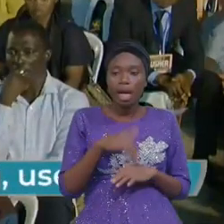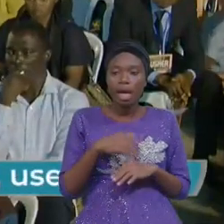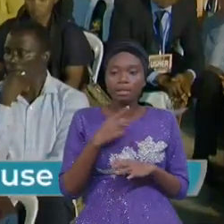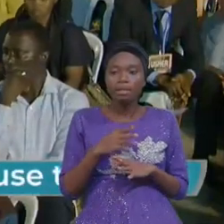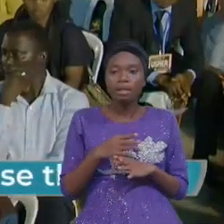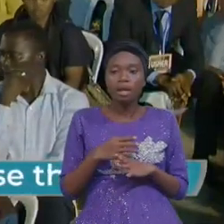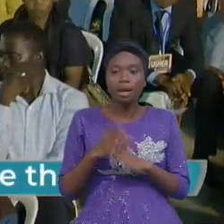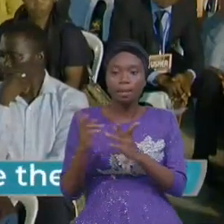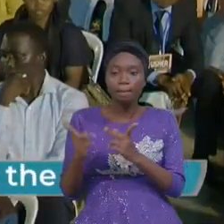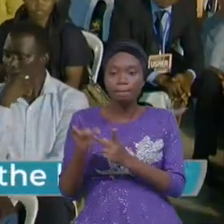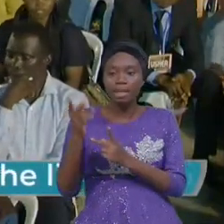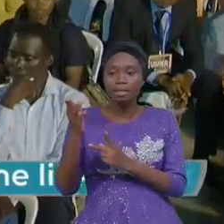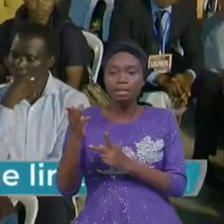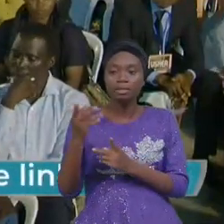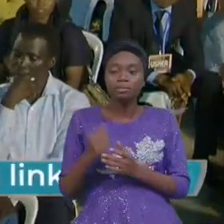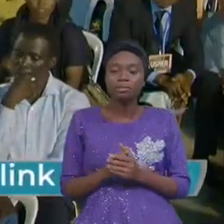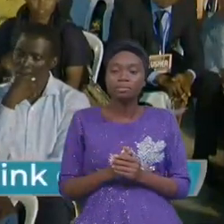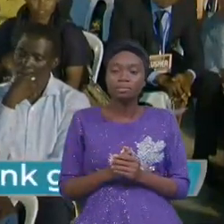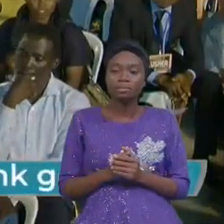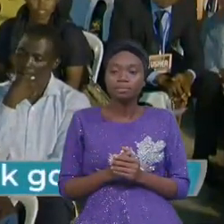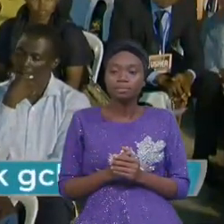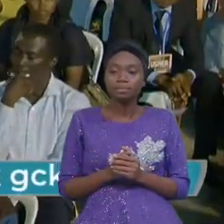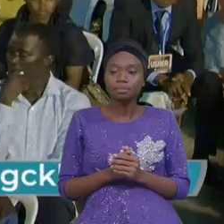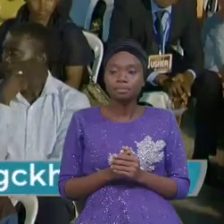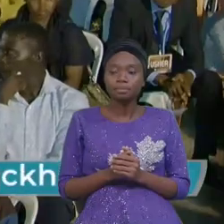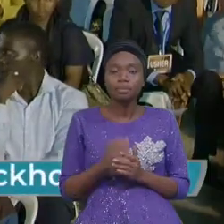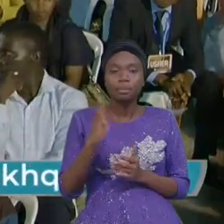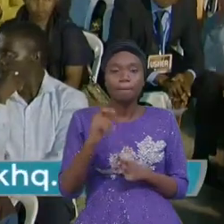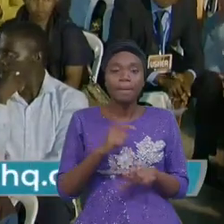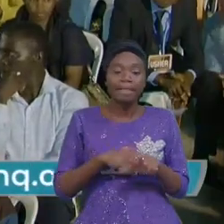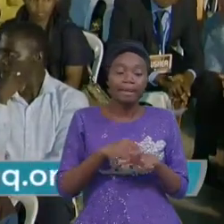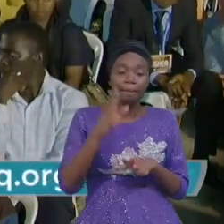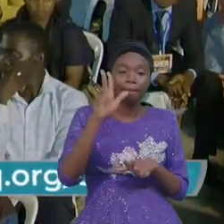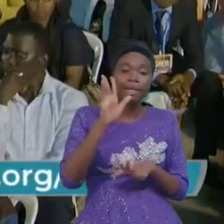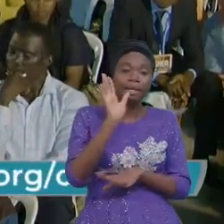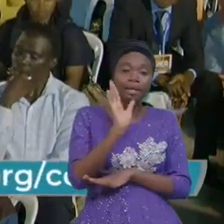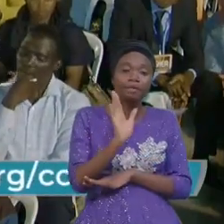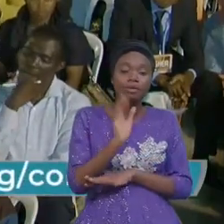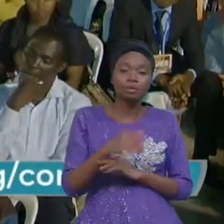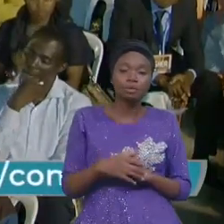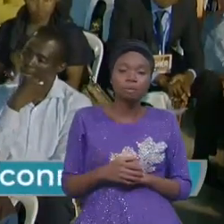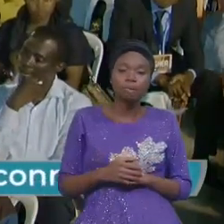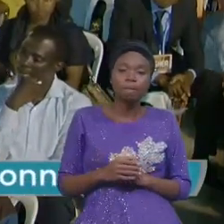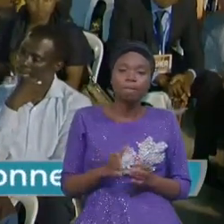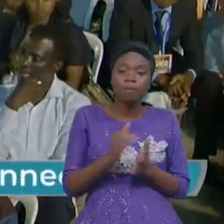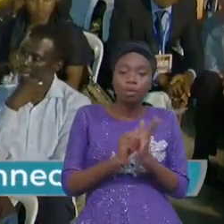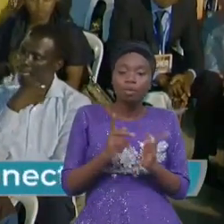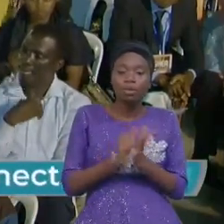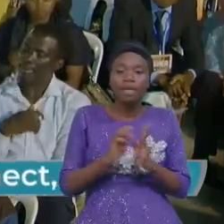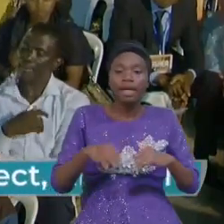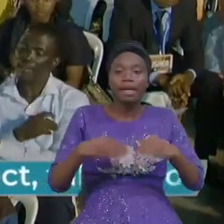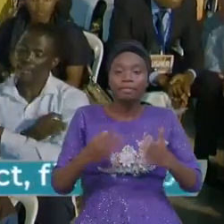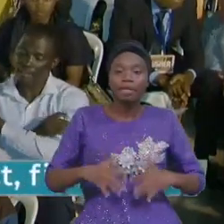there, the main auditorium, by 3 p.m. Those of you who gave your life to